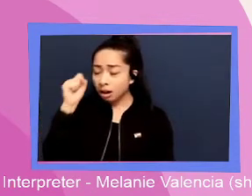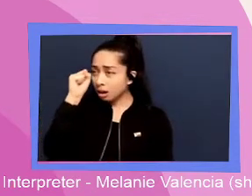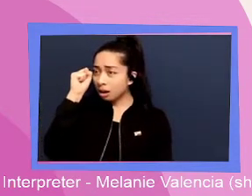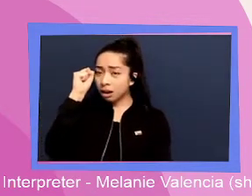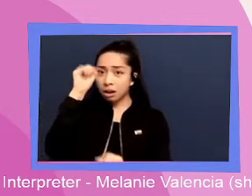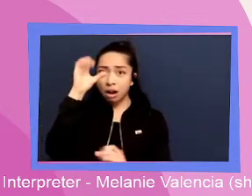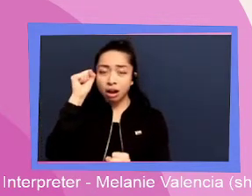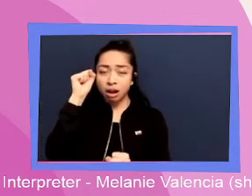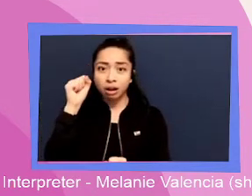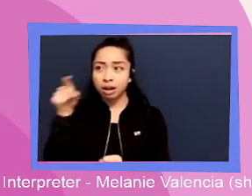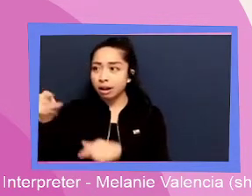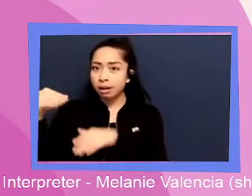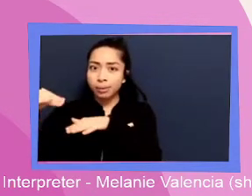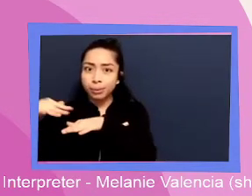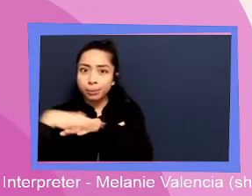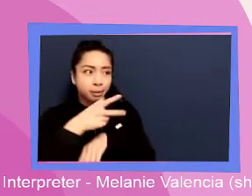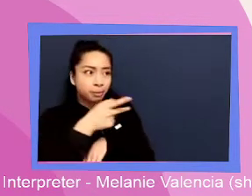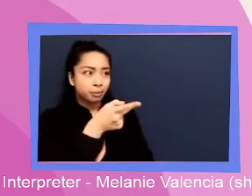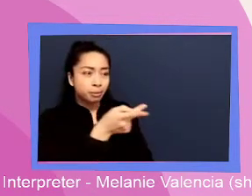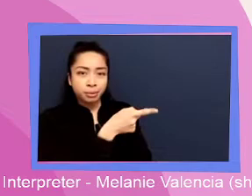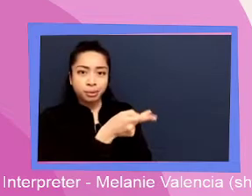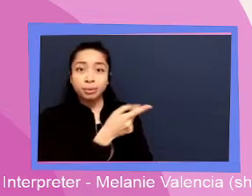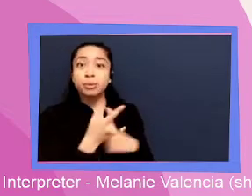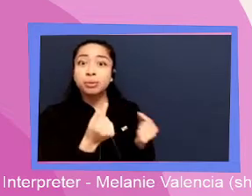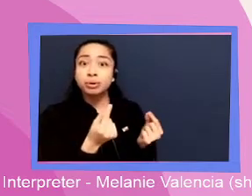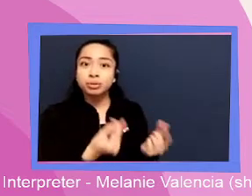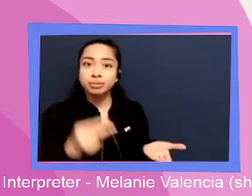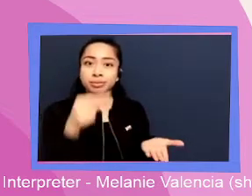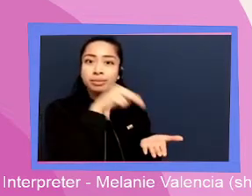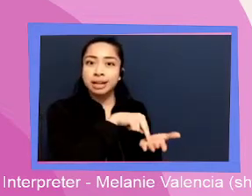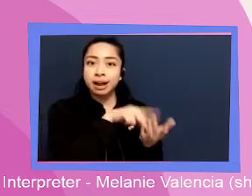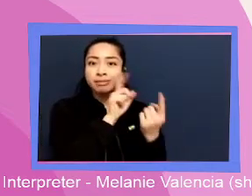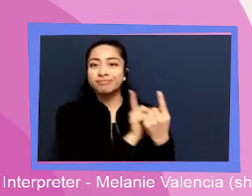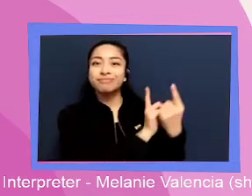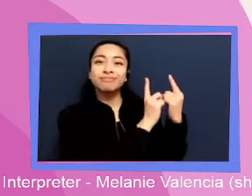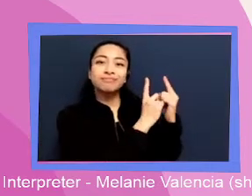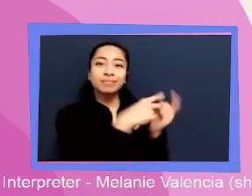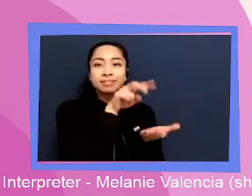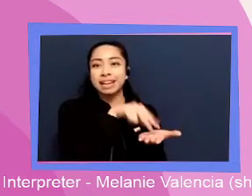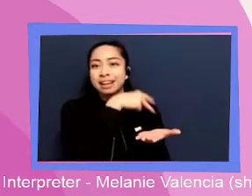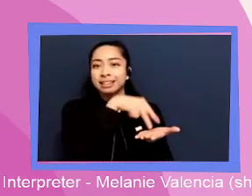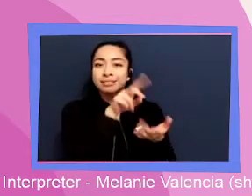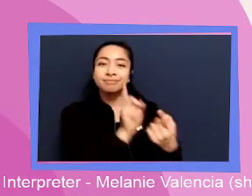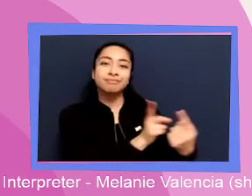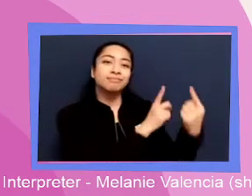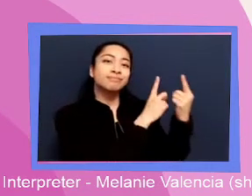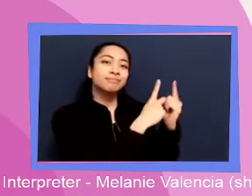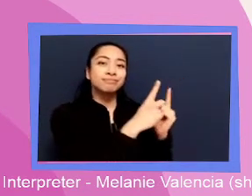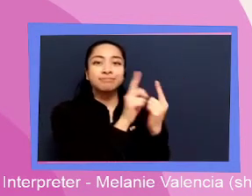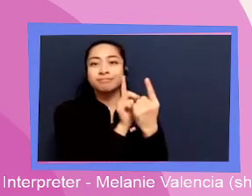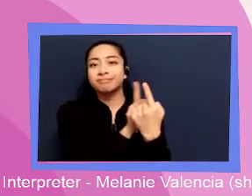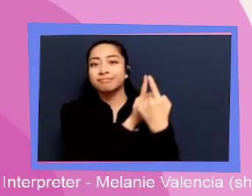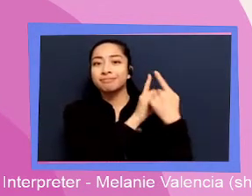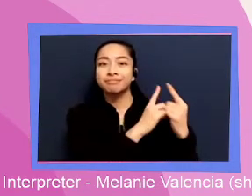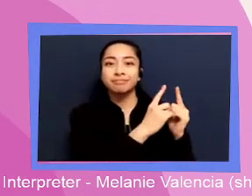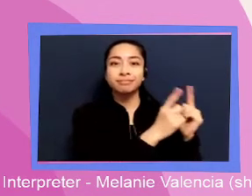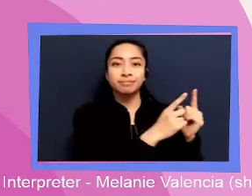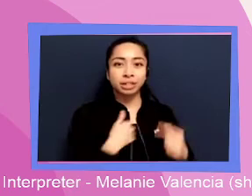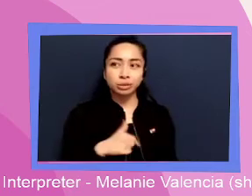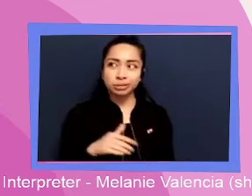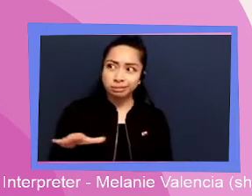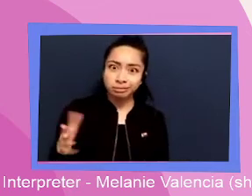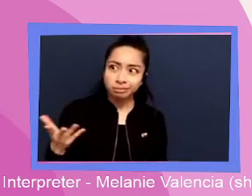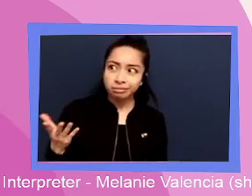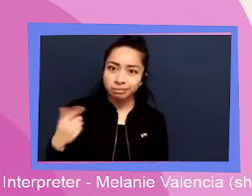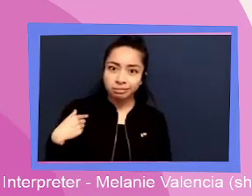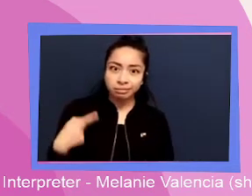Shanti caused Priam to stand and invite Vicky into a waltz around the kitchen as they continued to sing. I tried to catch Shanti's eye to communicate